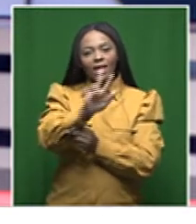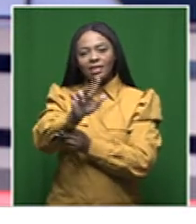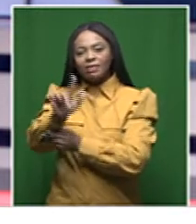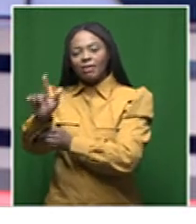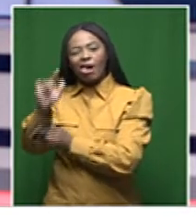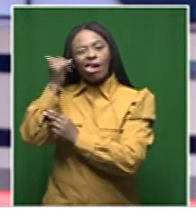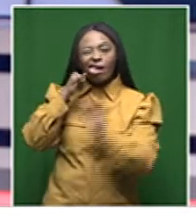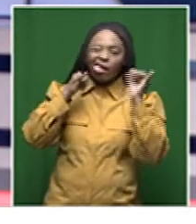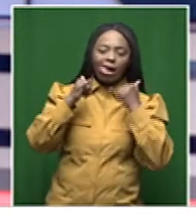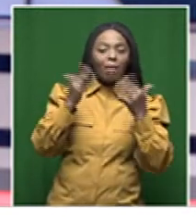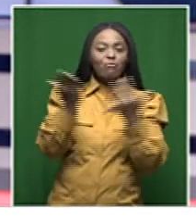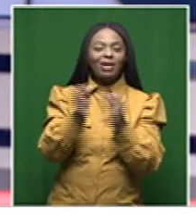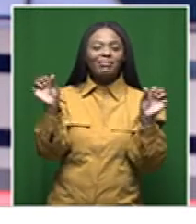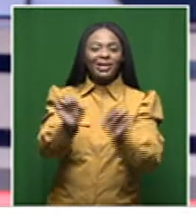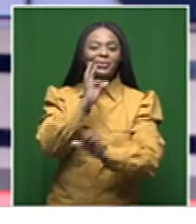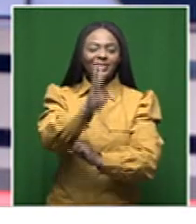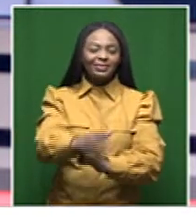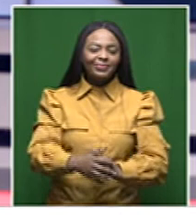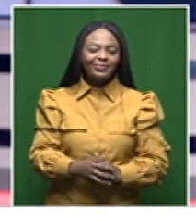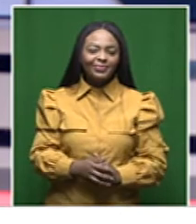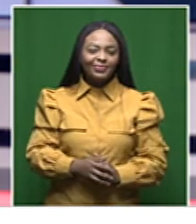011-714-5877. Going for a quick ad break. We'll see you after this.